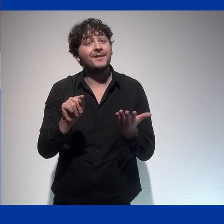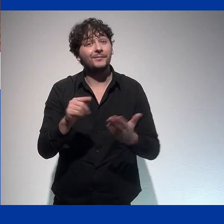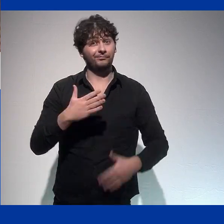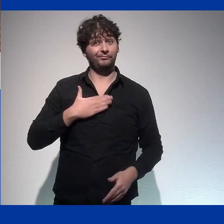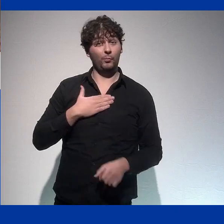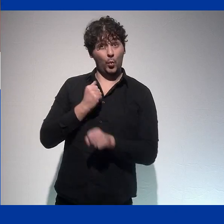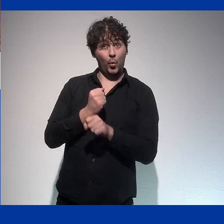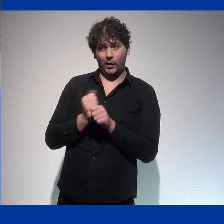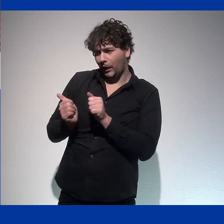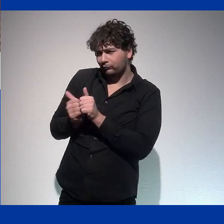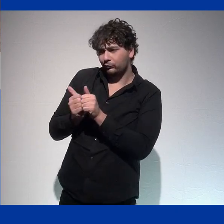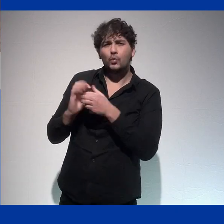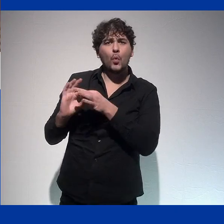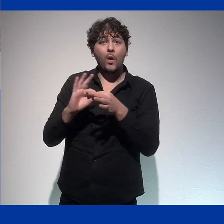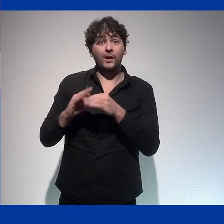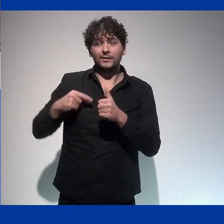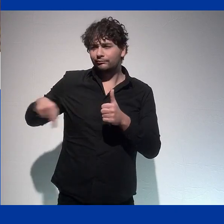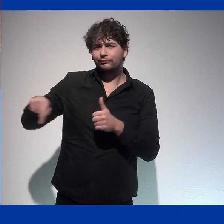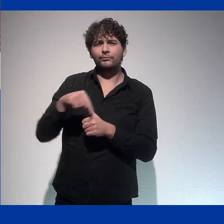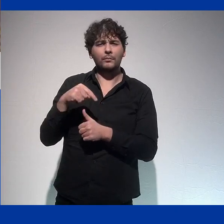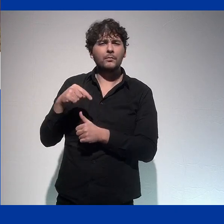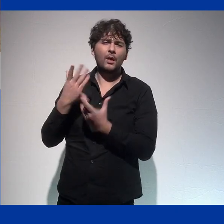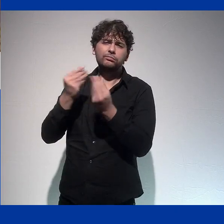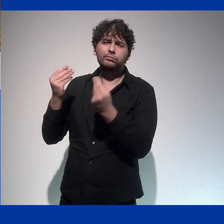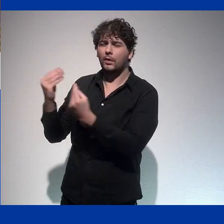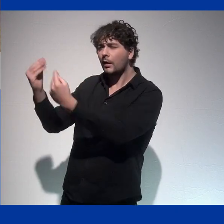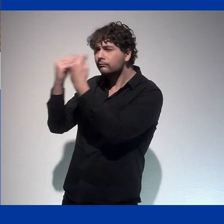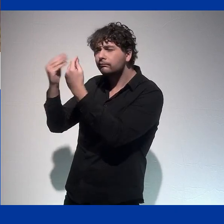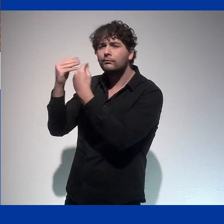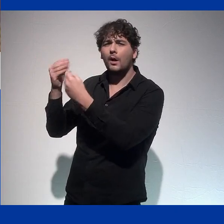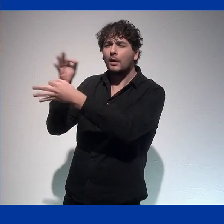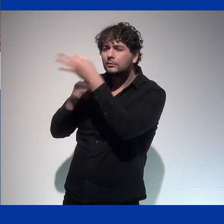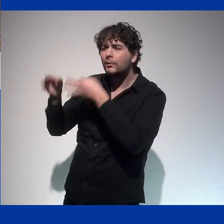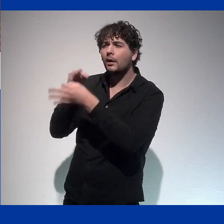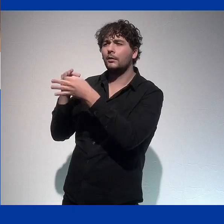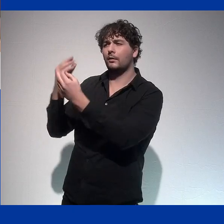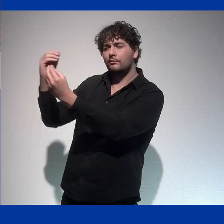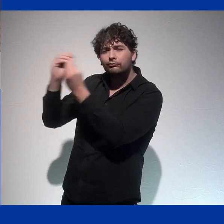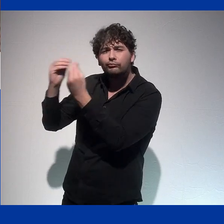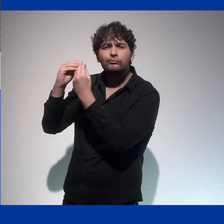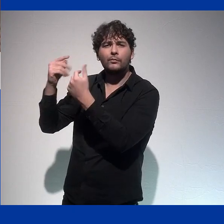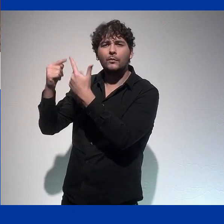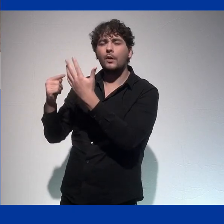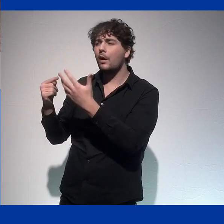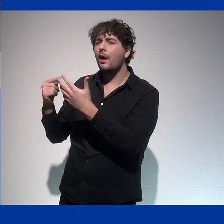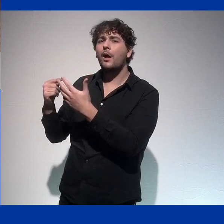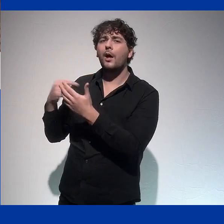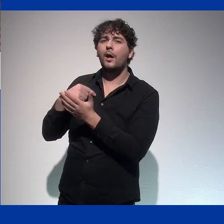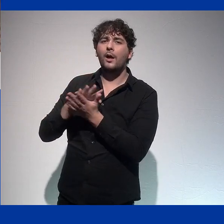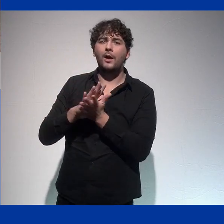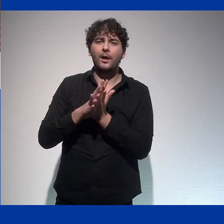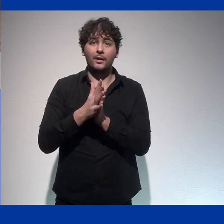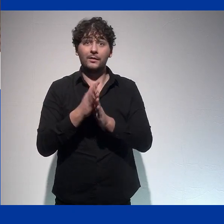network, to have peer support, to share exchanges and good practices, and to solidarity. They also